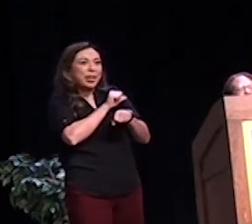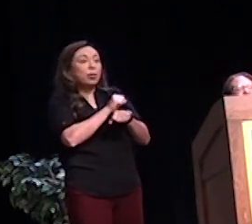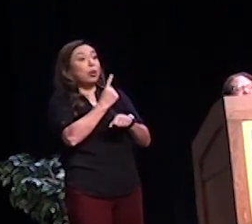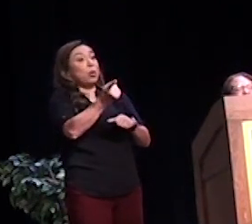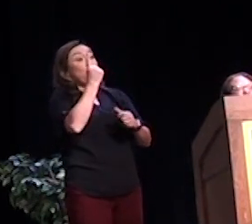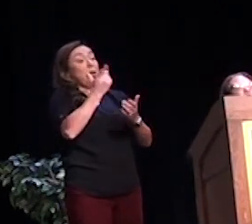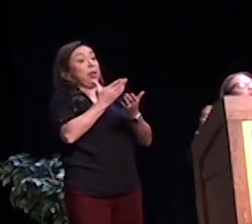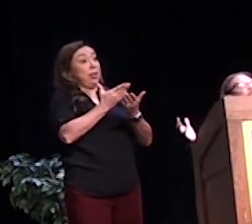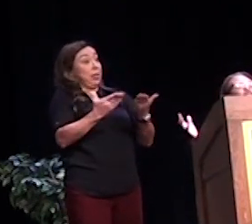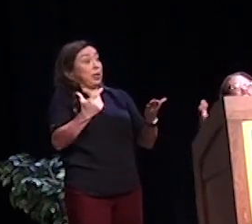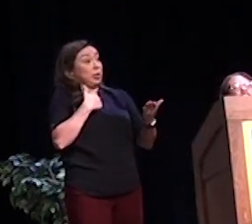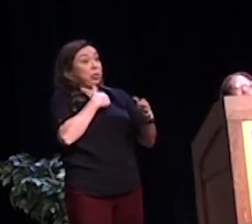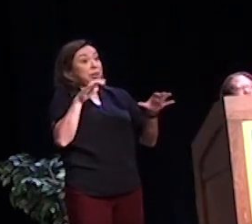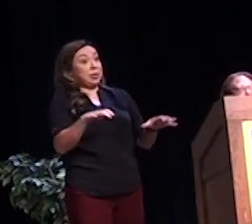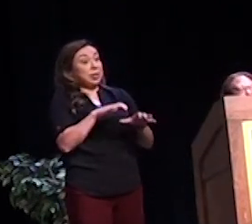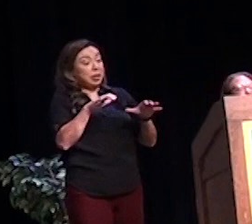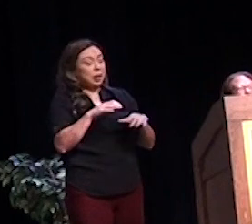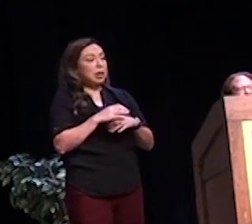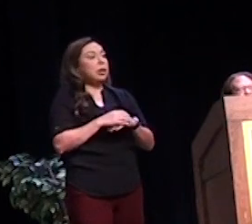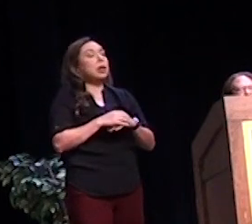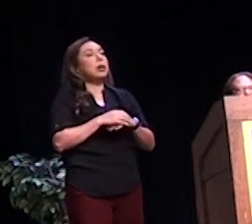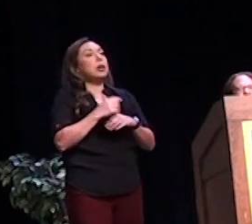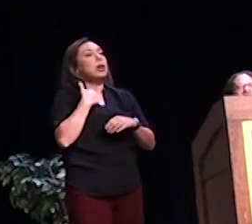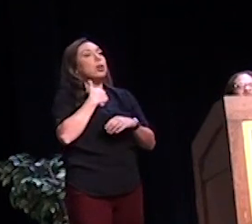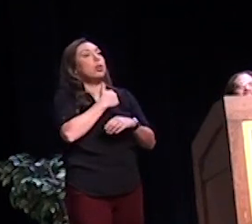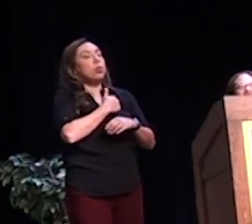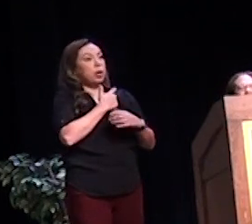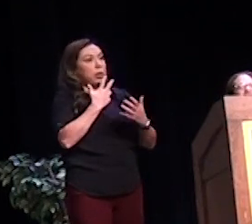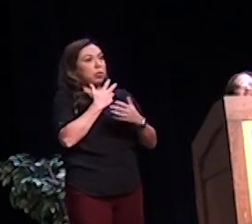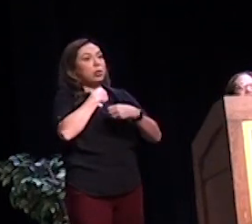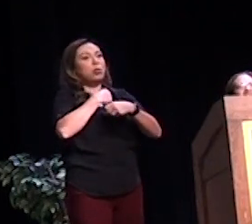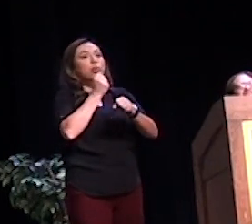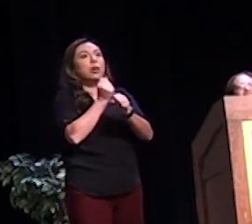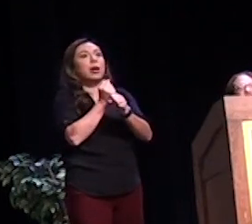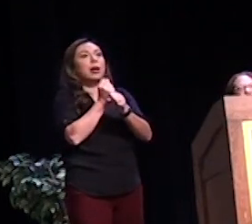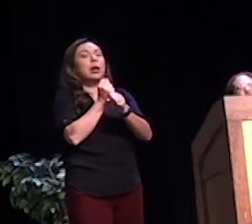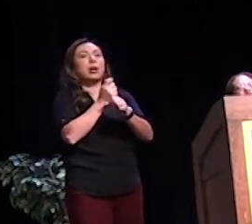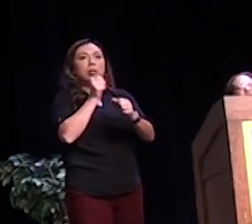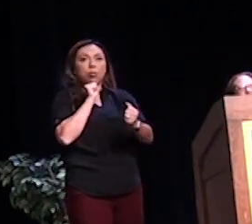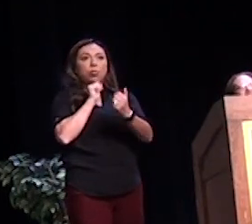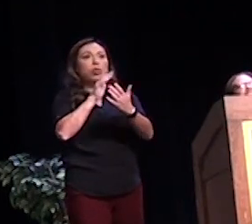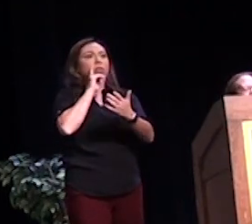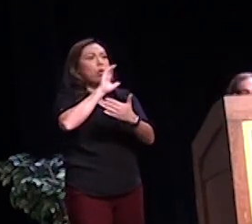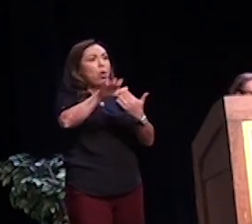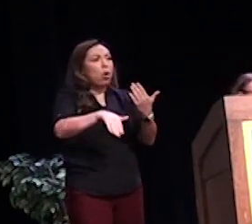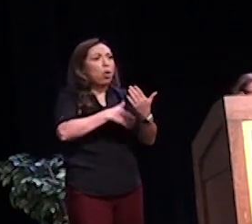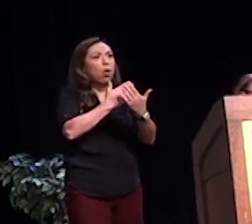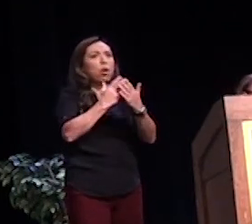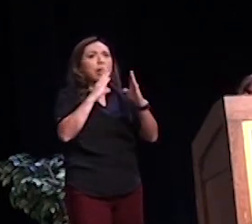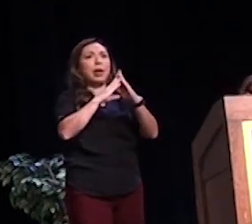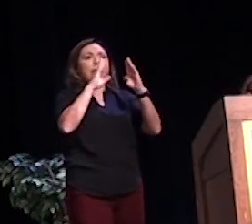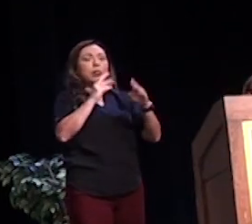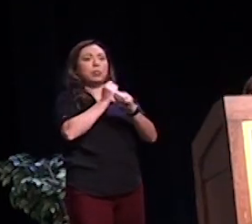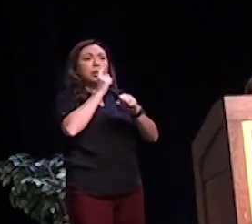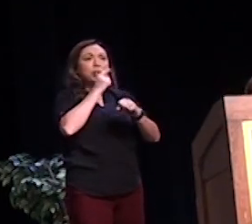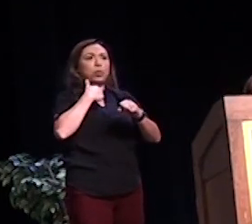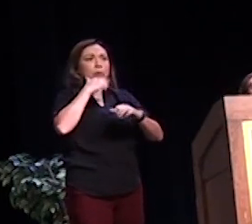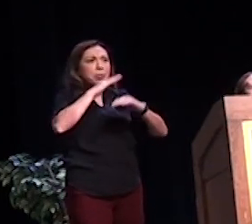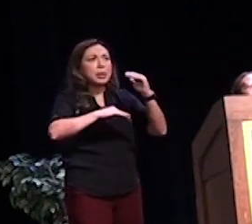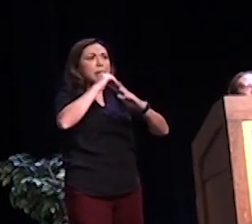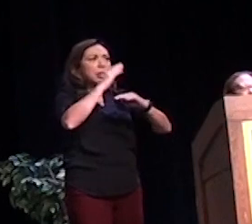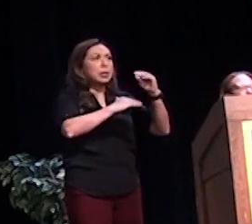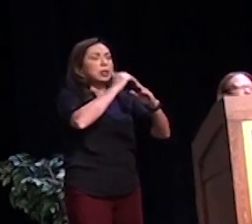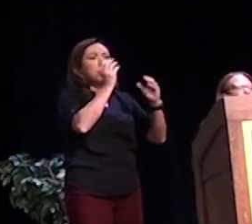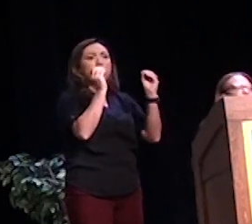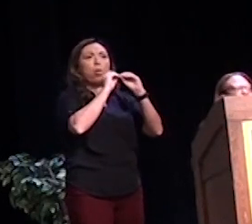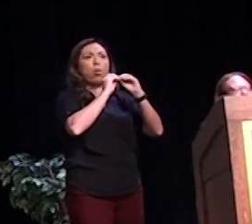is create an all-of-government approach for housing supply, making sure we are building more rental units and